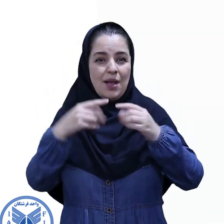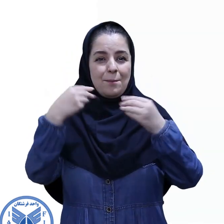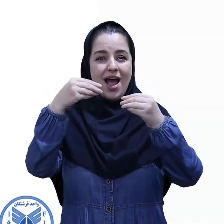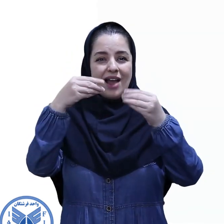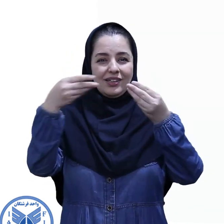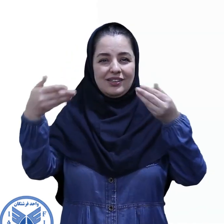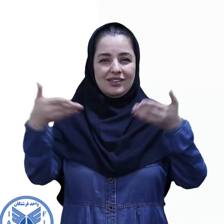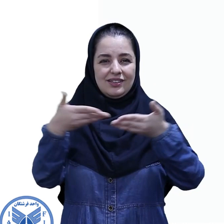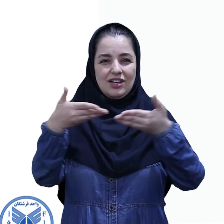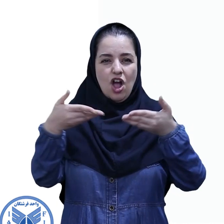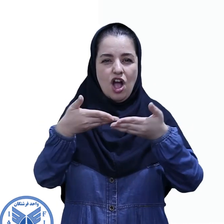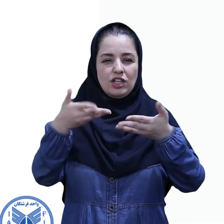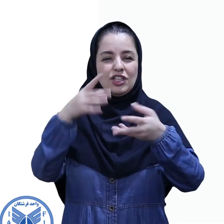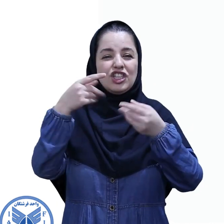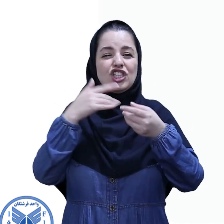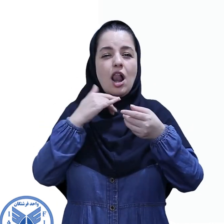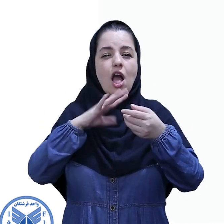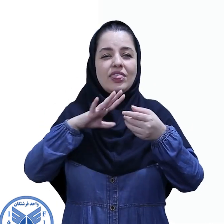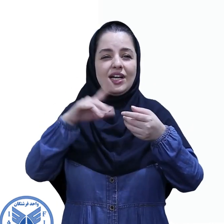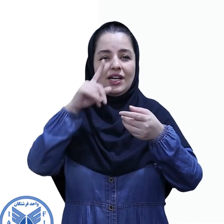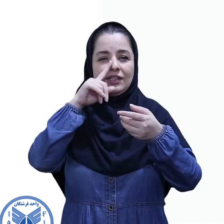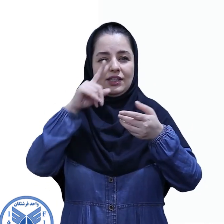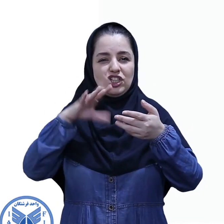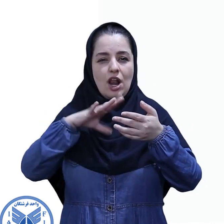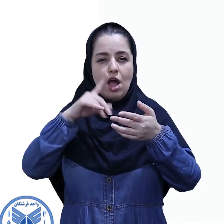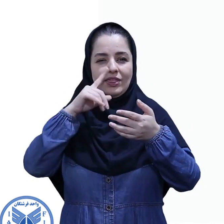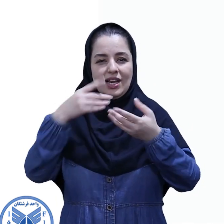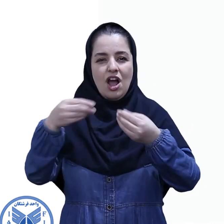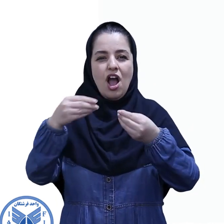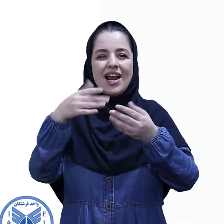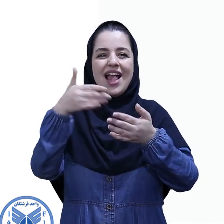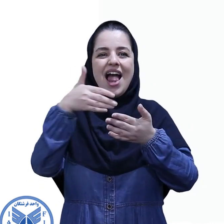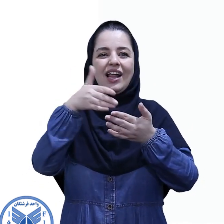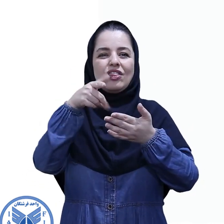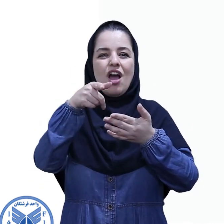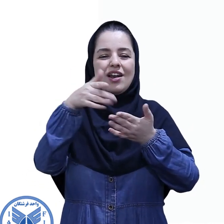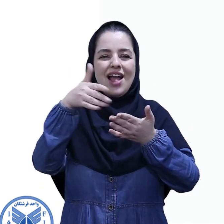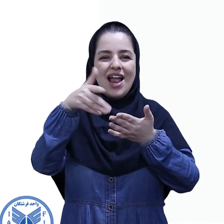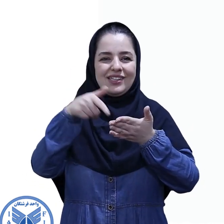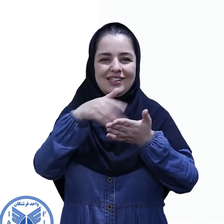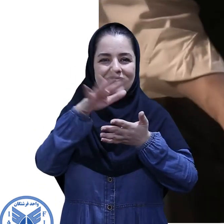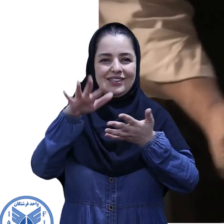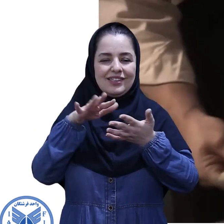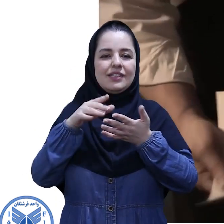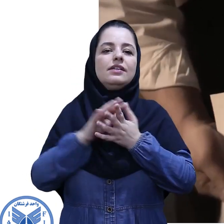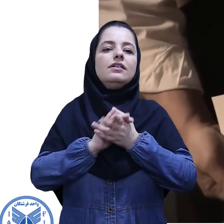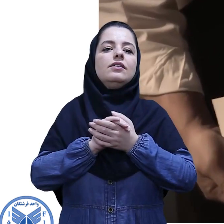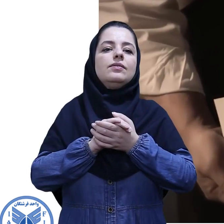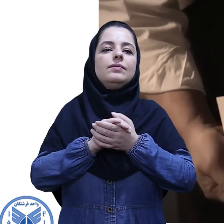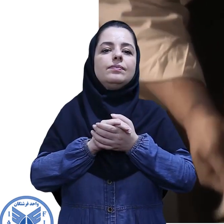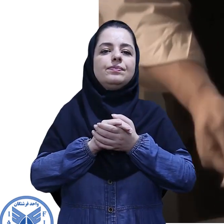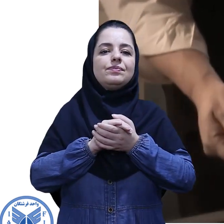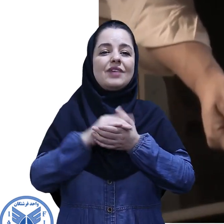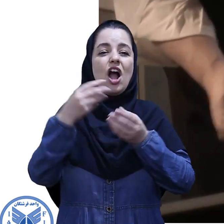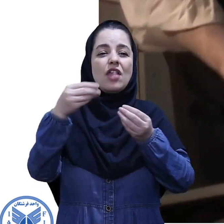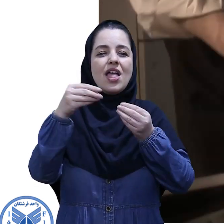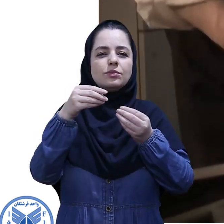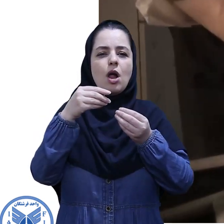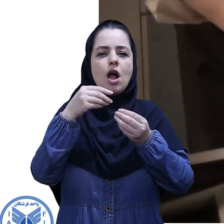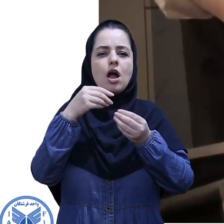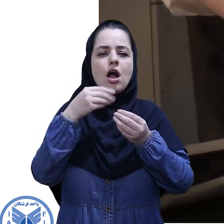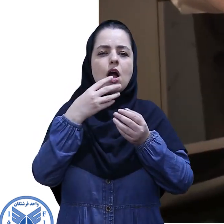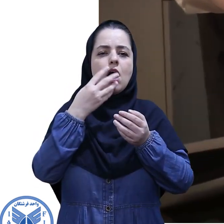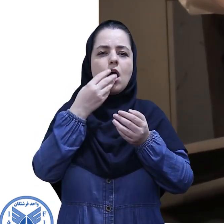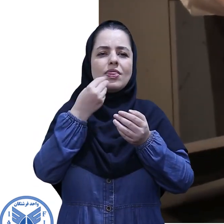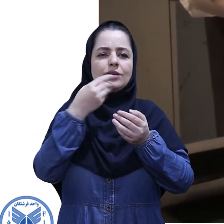a piece of paper that's coated with gelatin that is bearing pigment. This thing is